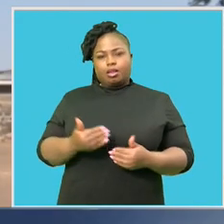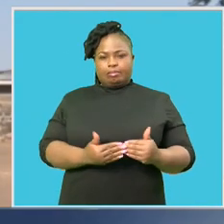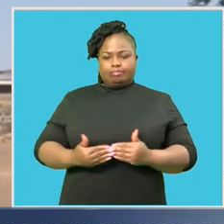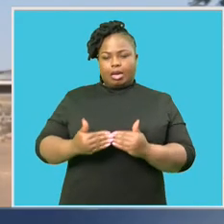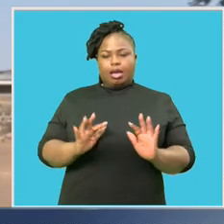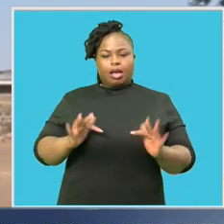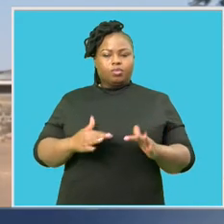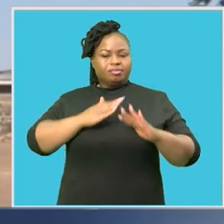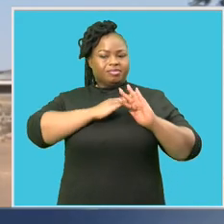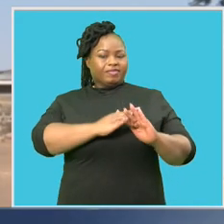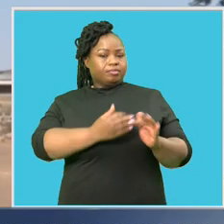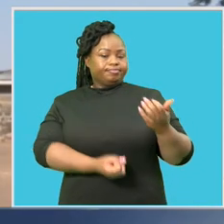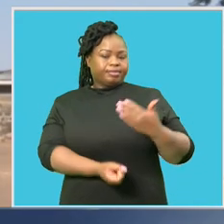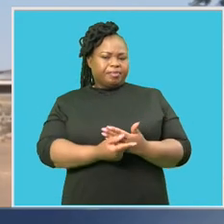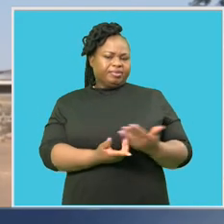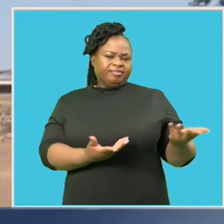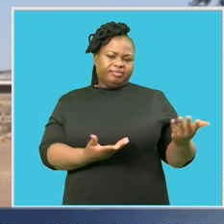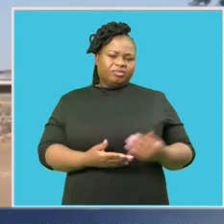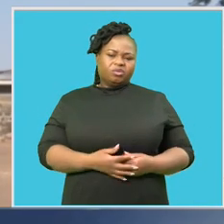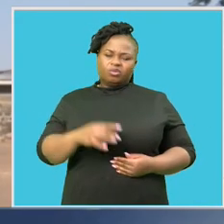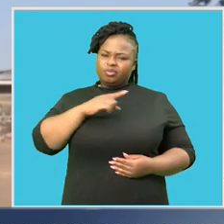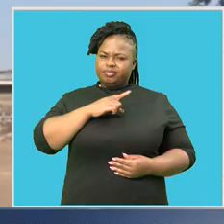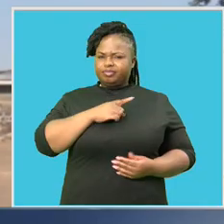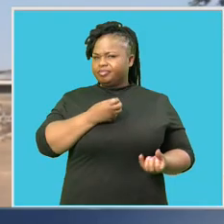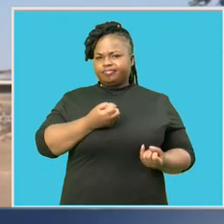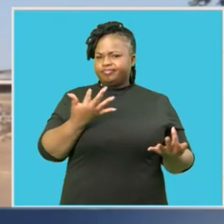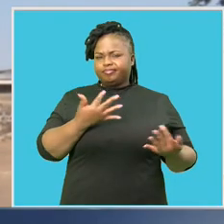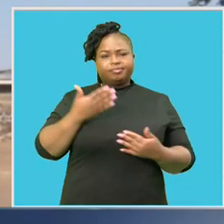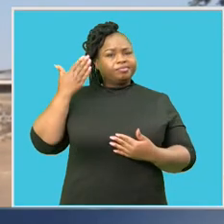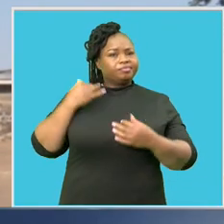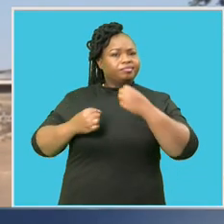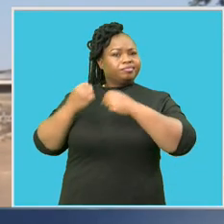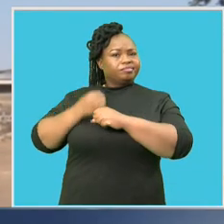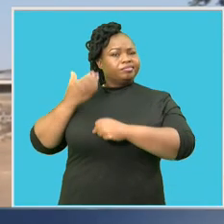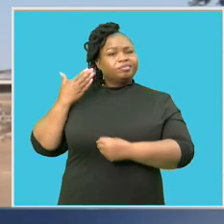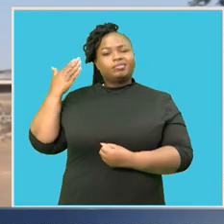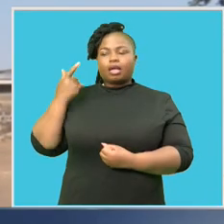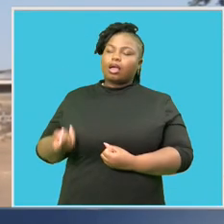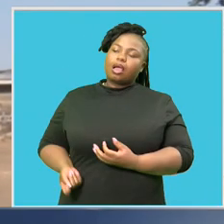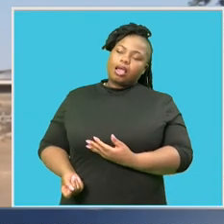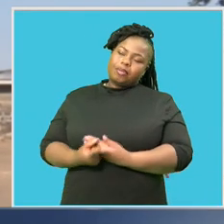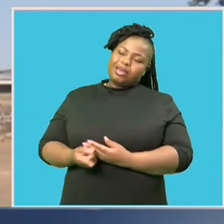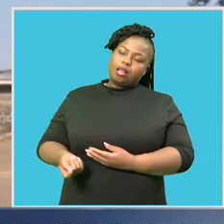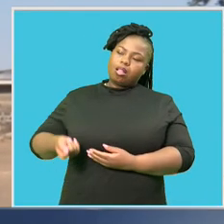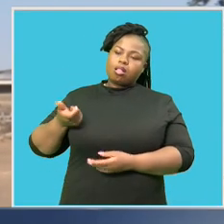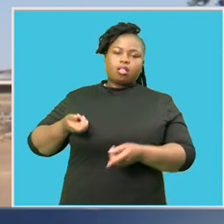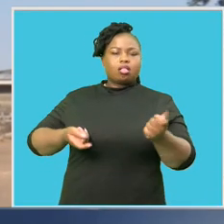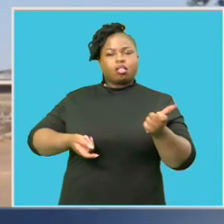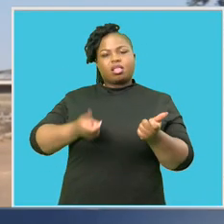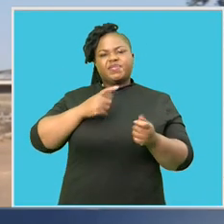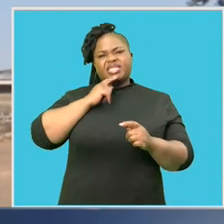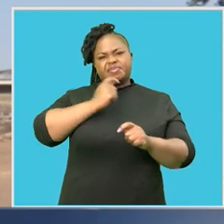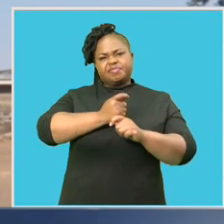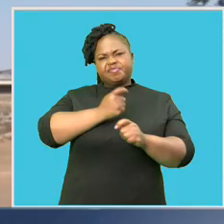can be able to prevent such fires. Because mostly in the previous years, we have had a number of incidents, but in our informal